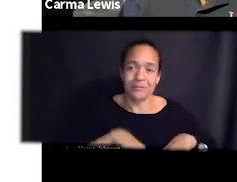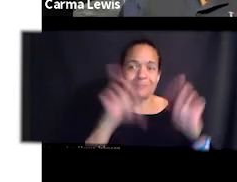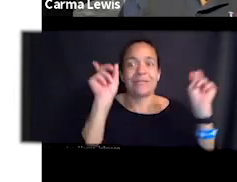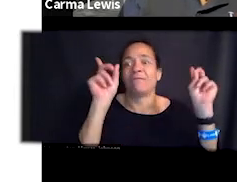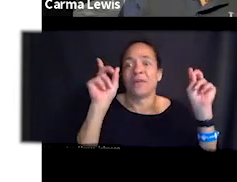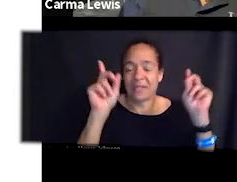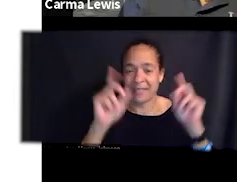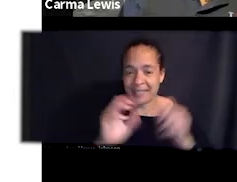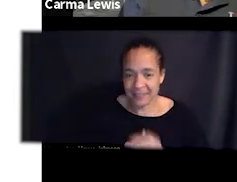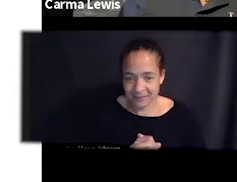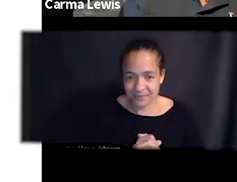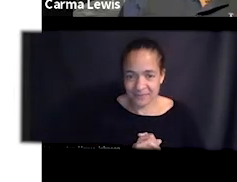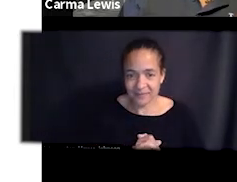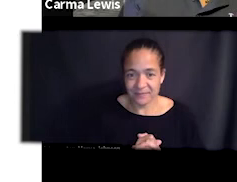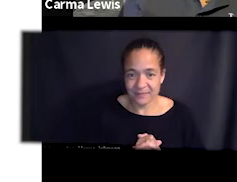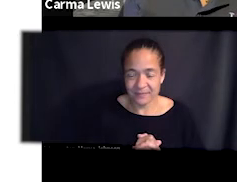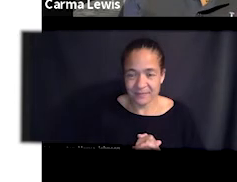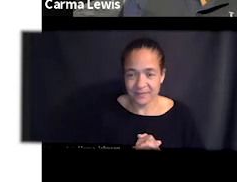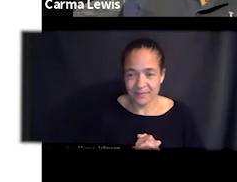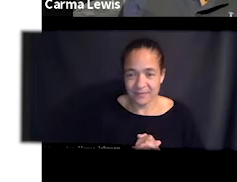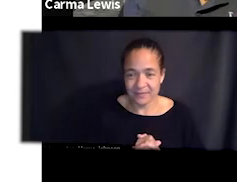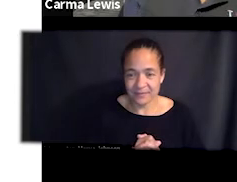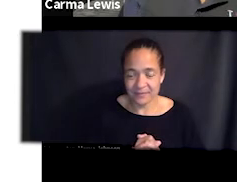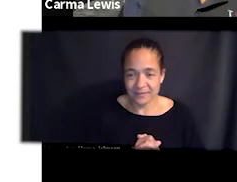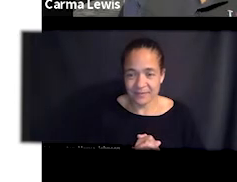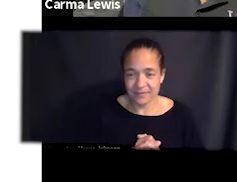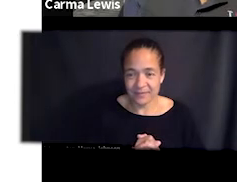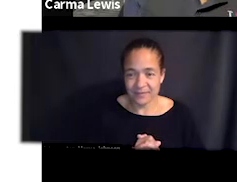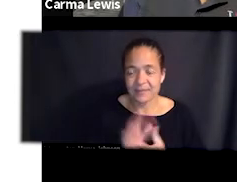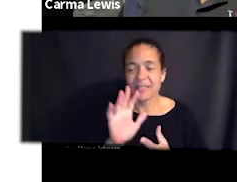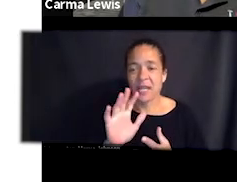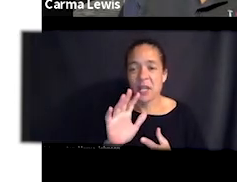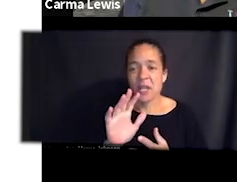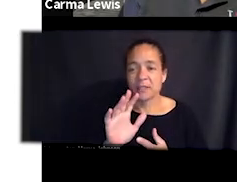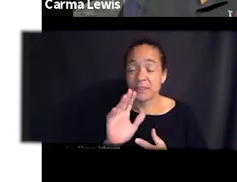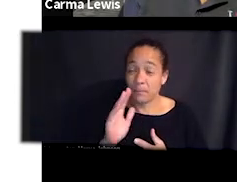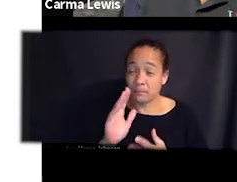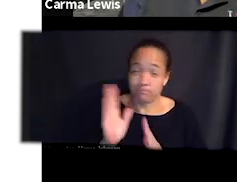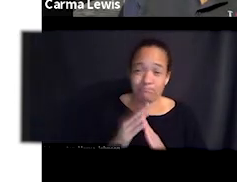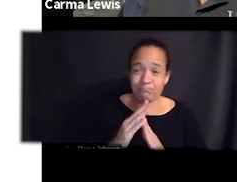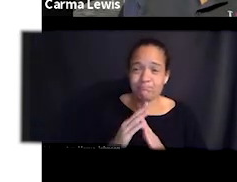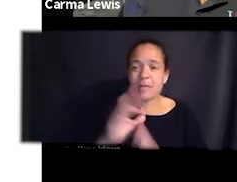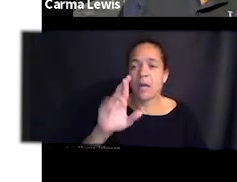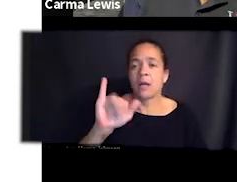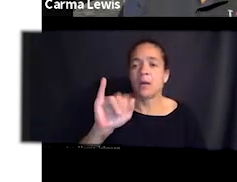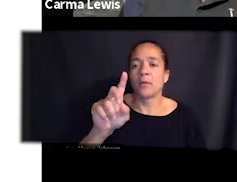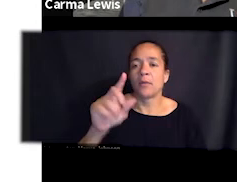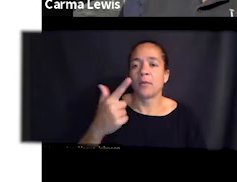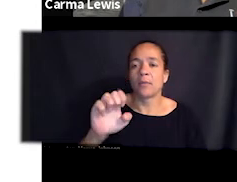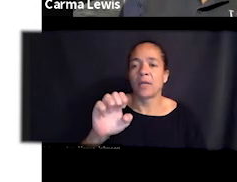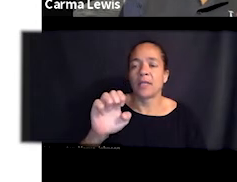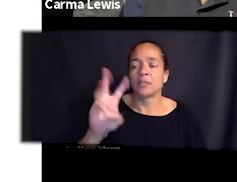And to top it off, Ridgeway White decided to do a